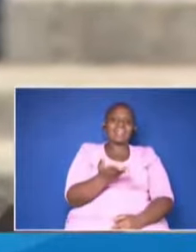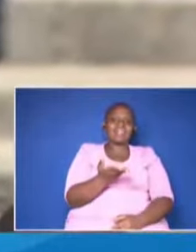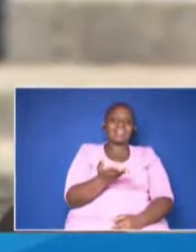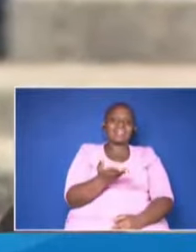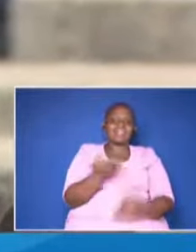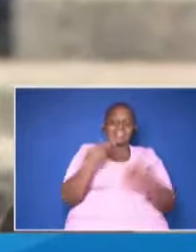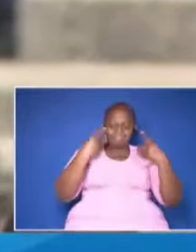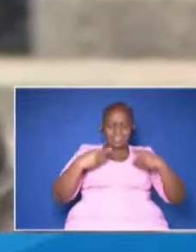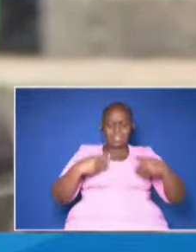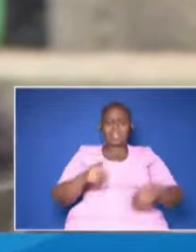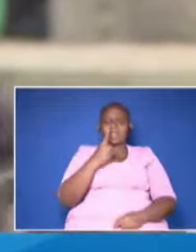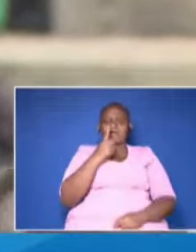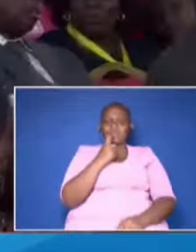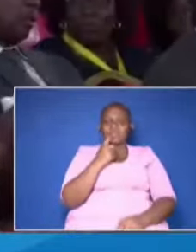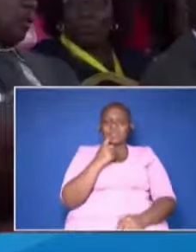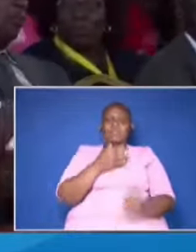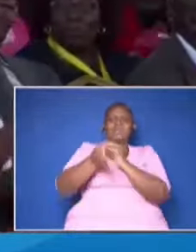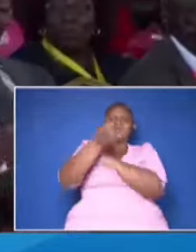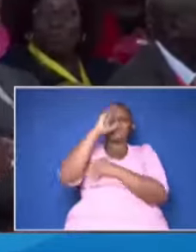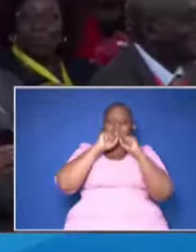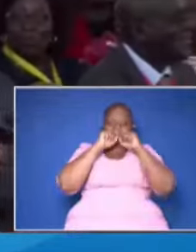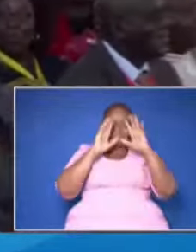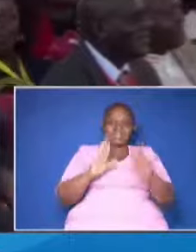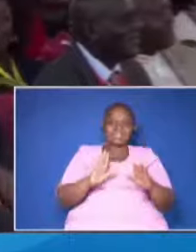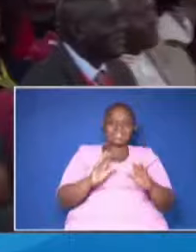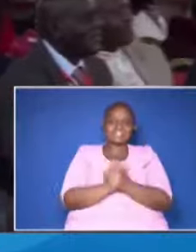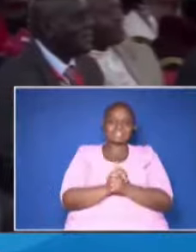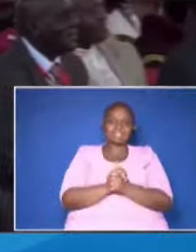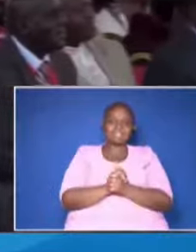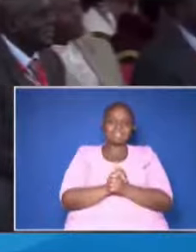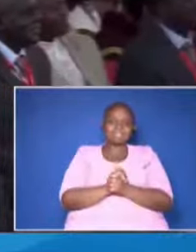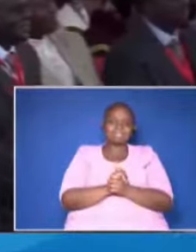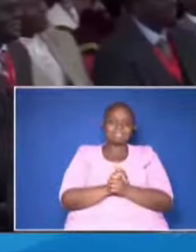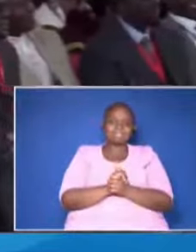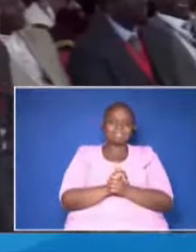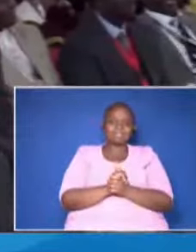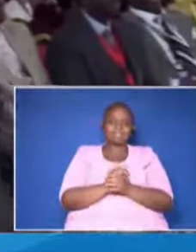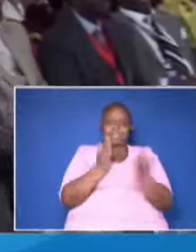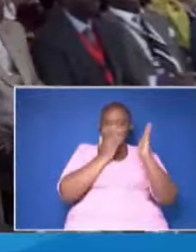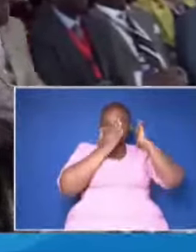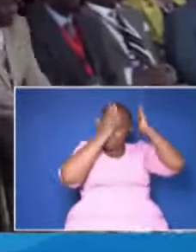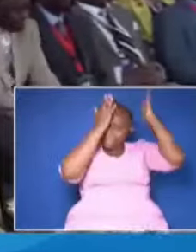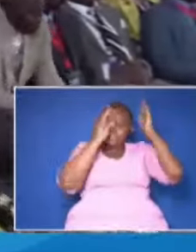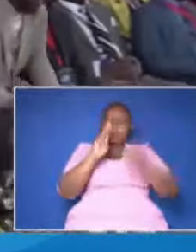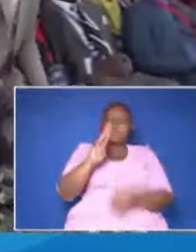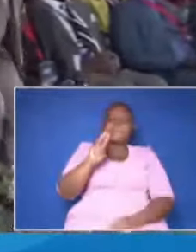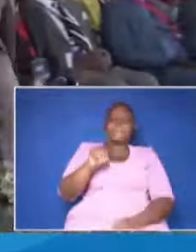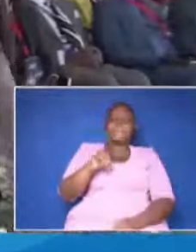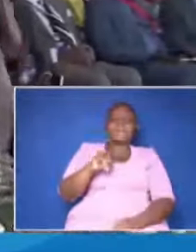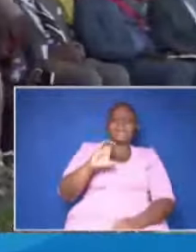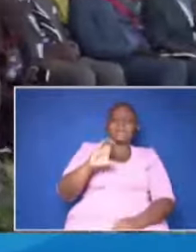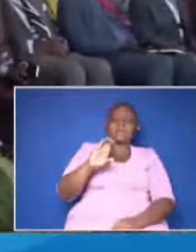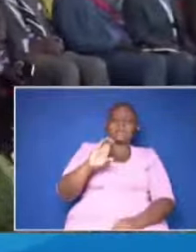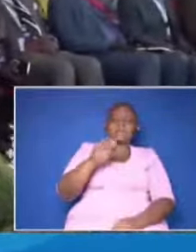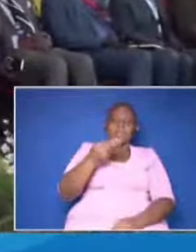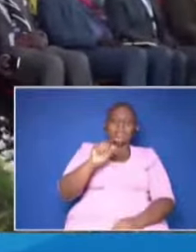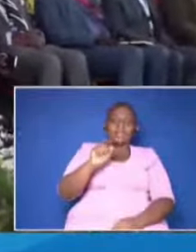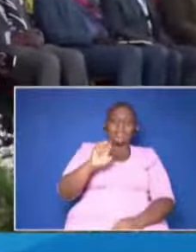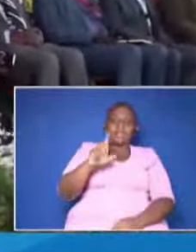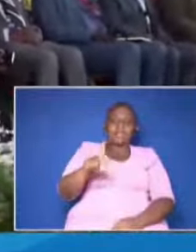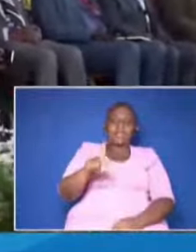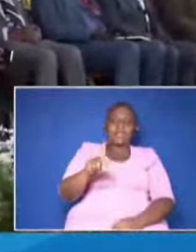us God bless you very much Bishop michaeli is here with